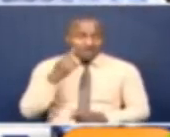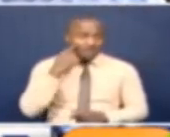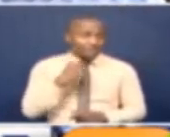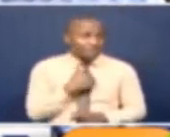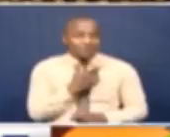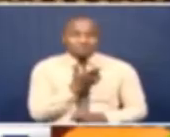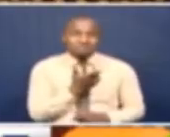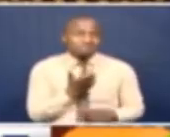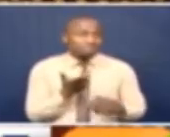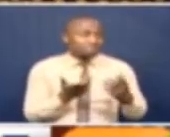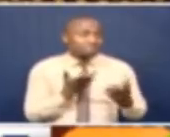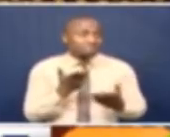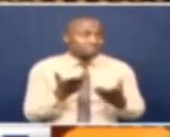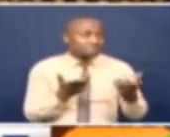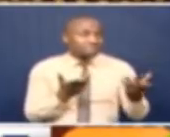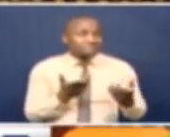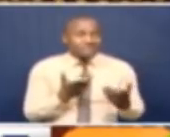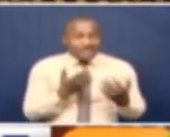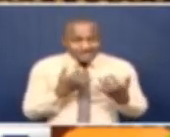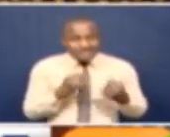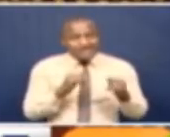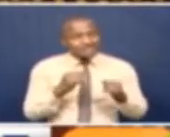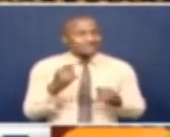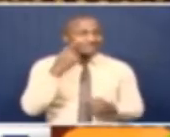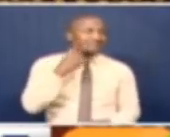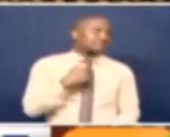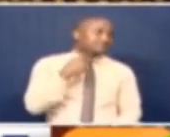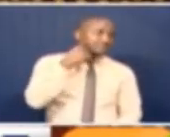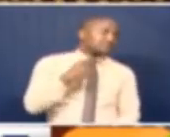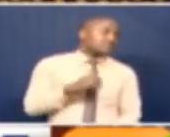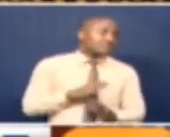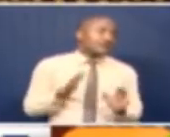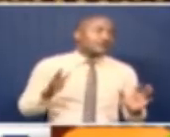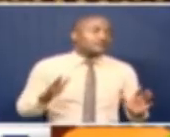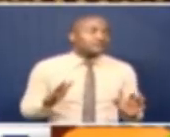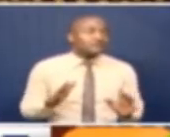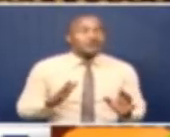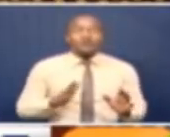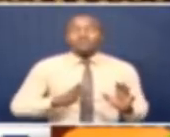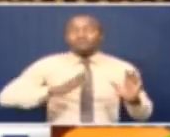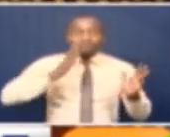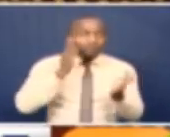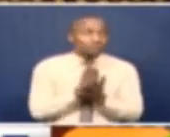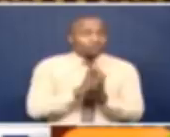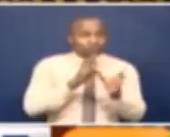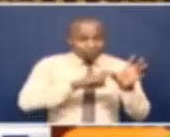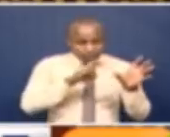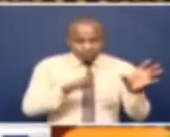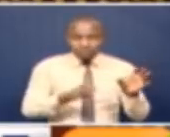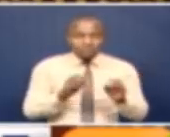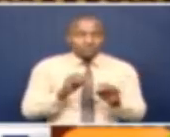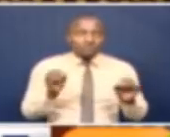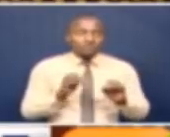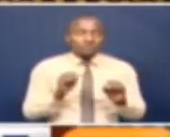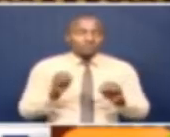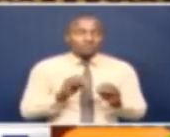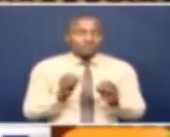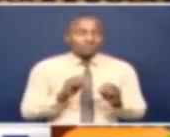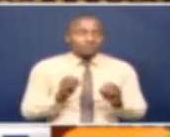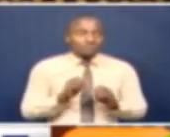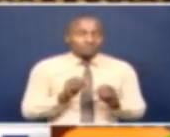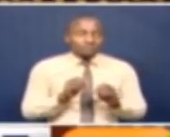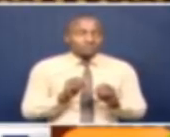more of an attention-seeking gimmick rather than a realistic secession quest. Why do I say that?